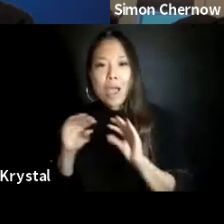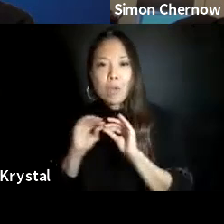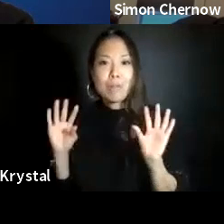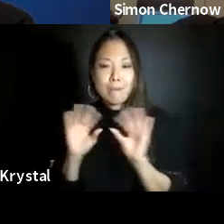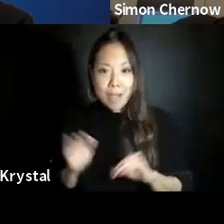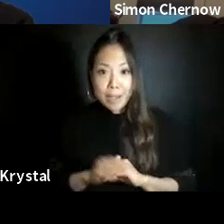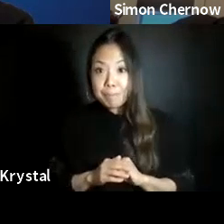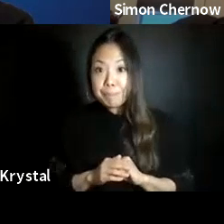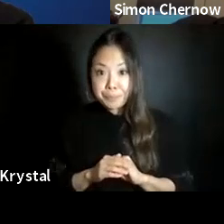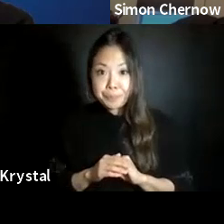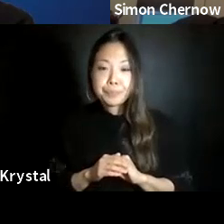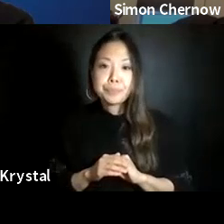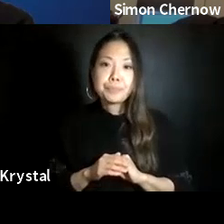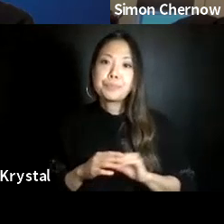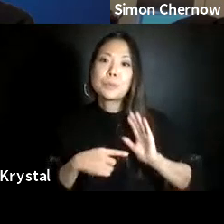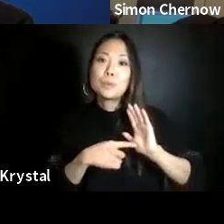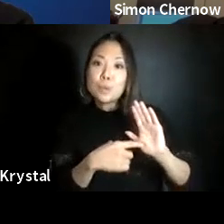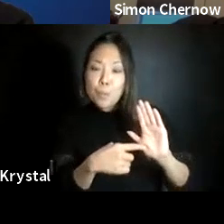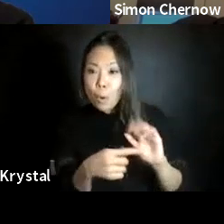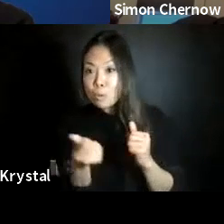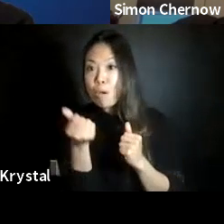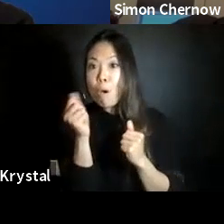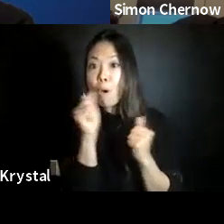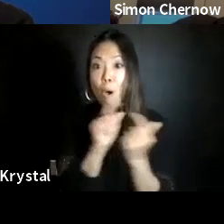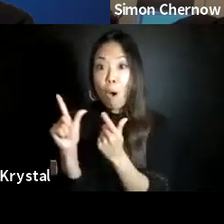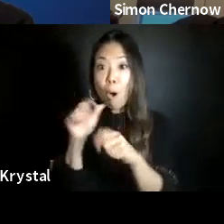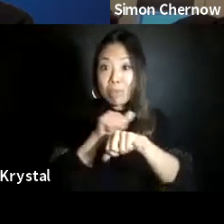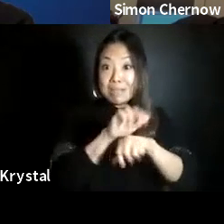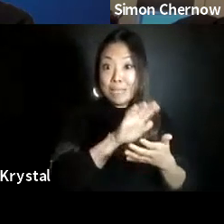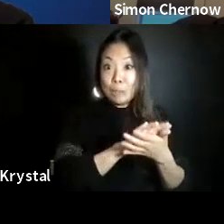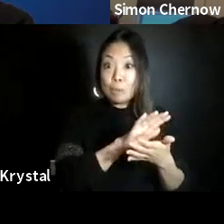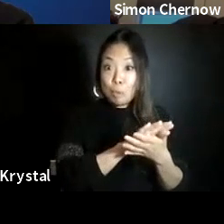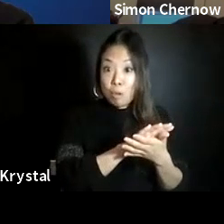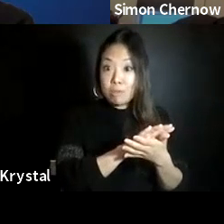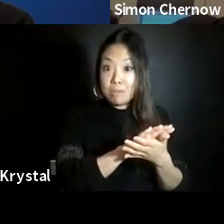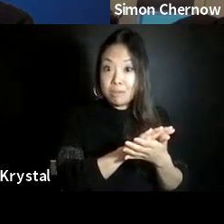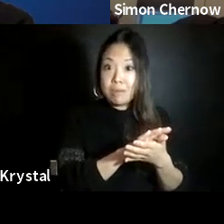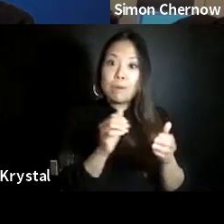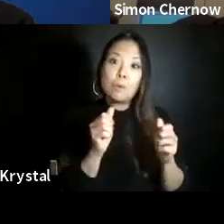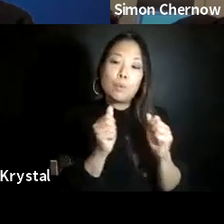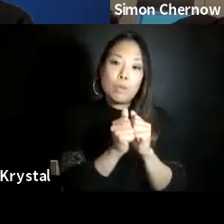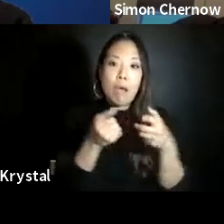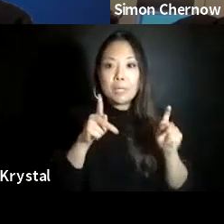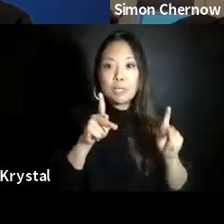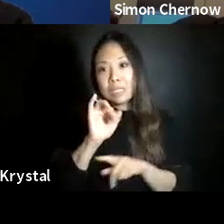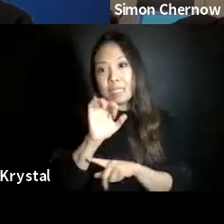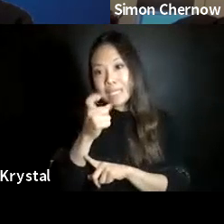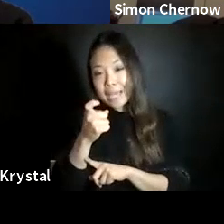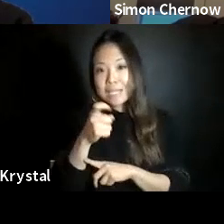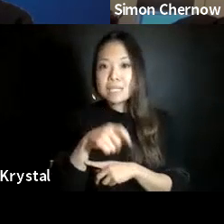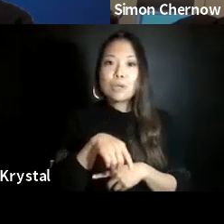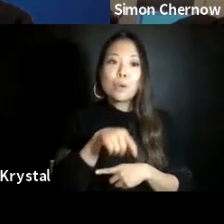all of the sending schools with opportunity index from like 0.75